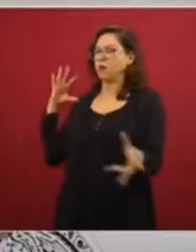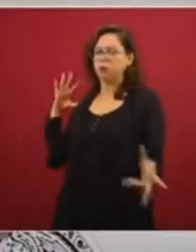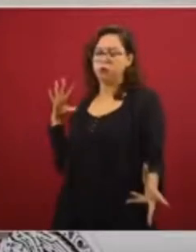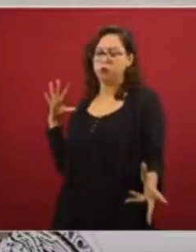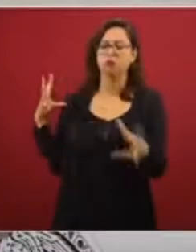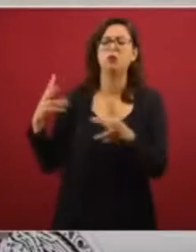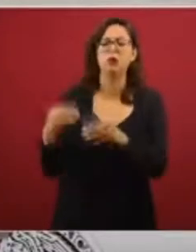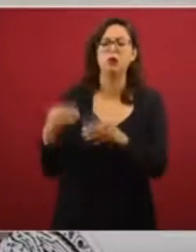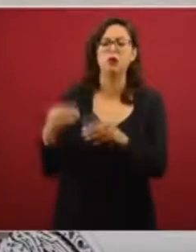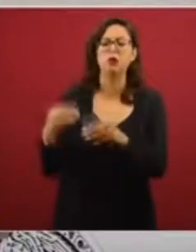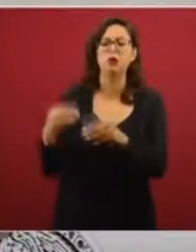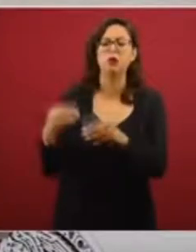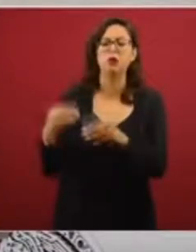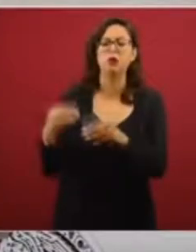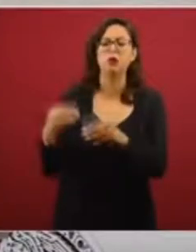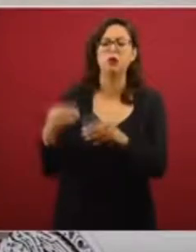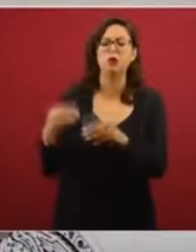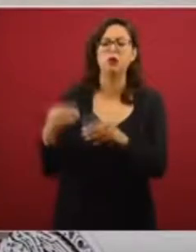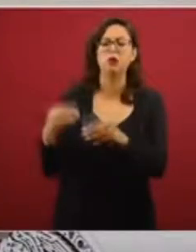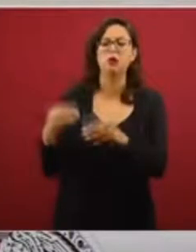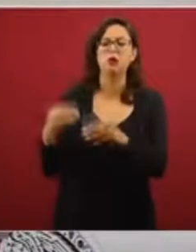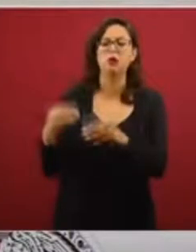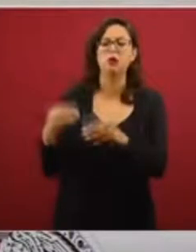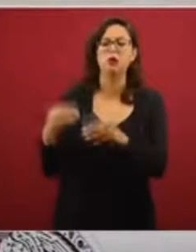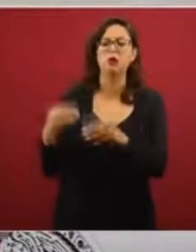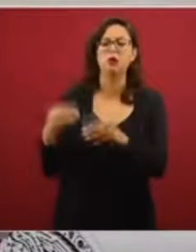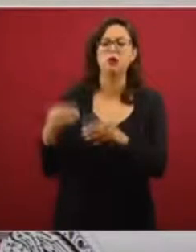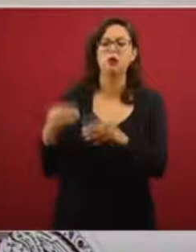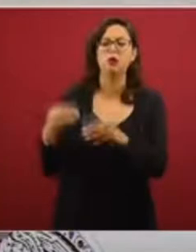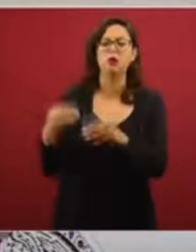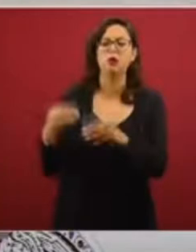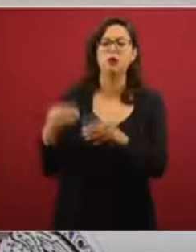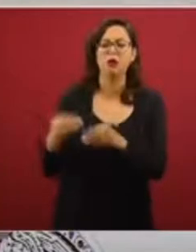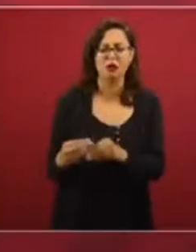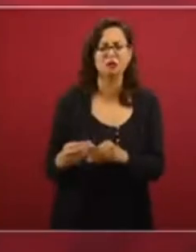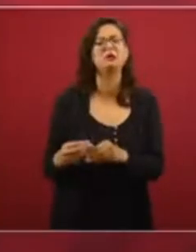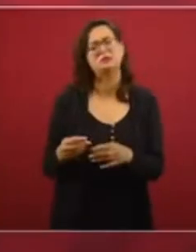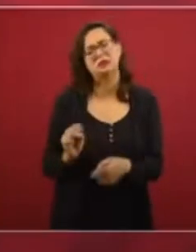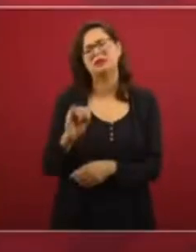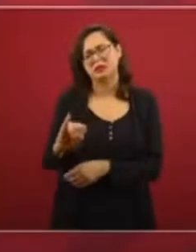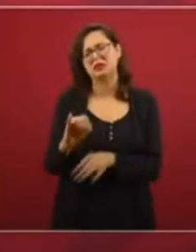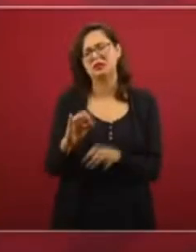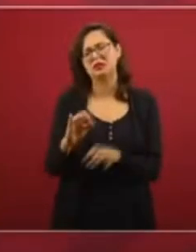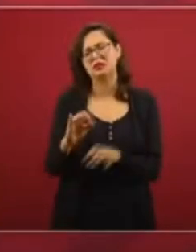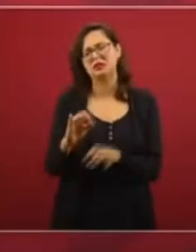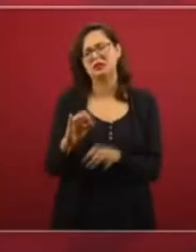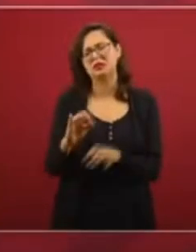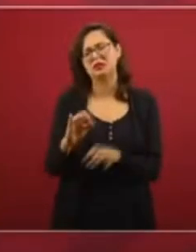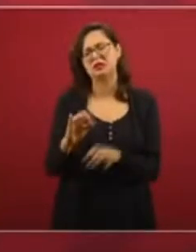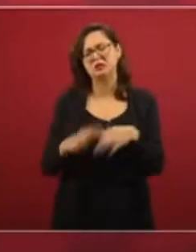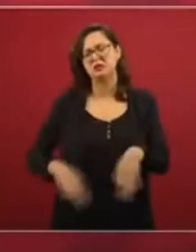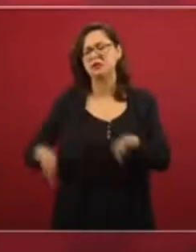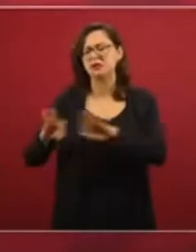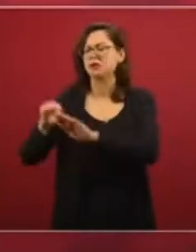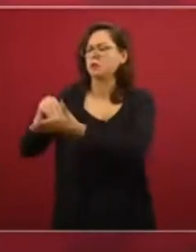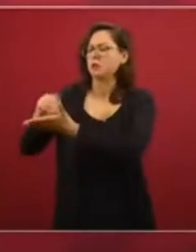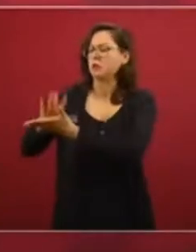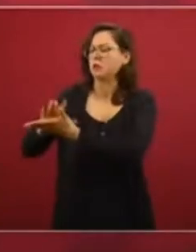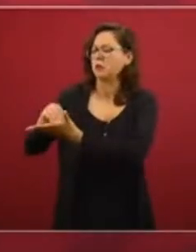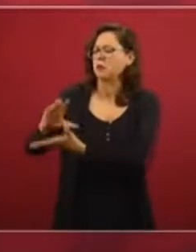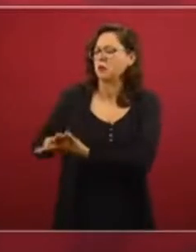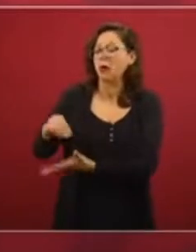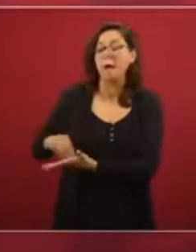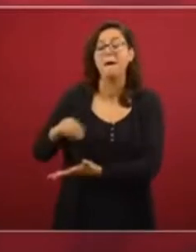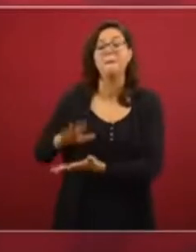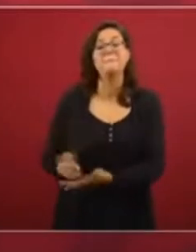un trazado. And this is important so that we can have something to look back on. Lo que ha ocurrido. And what has occurred. Pero en términos